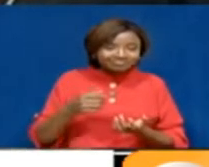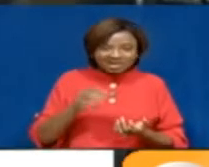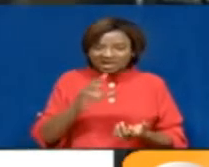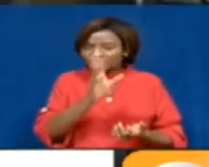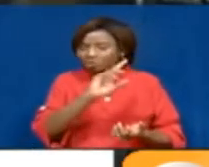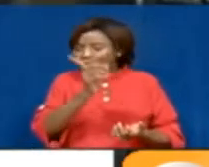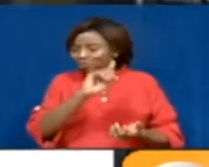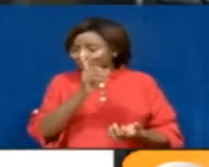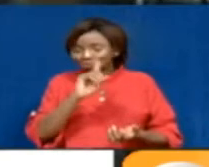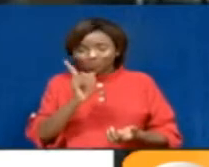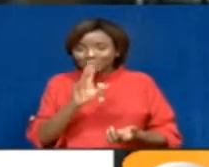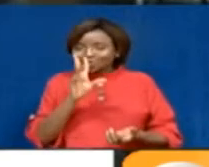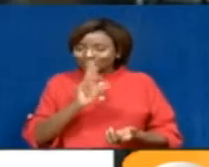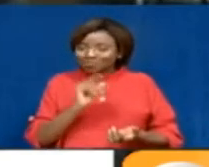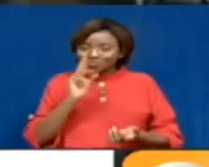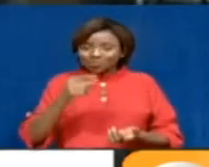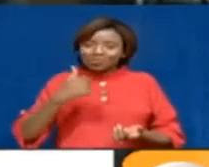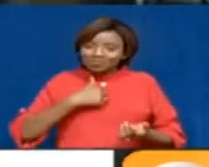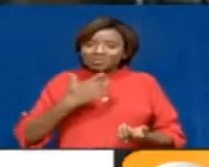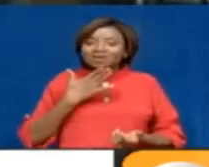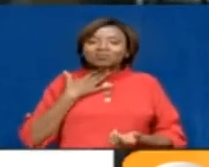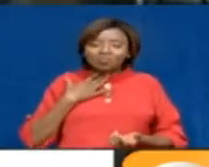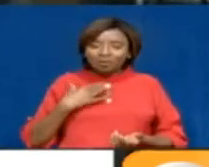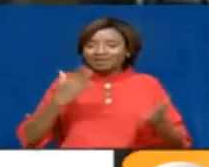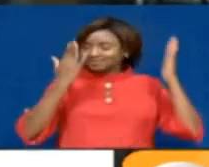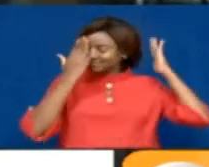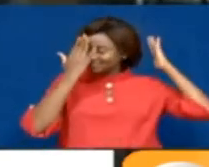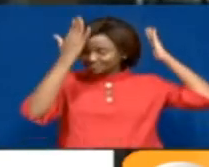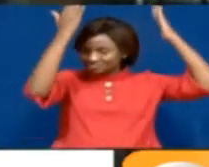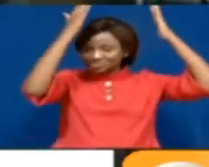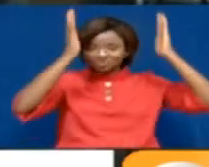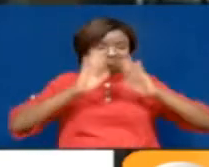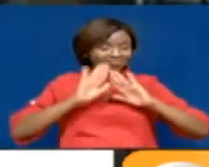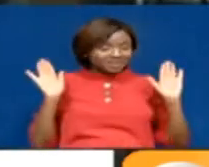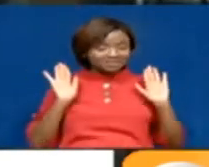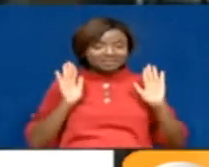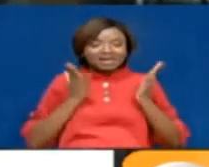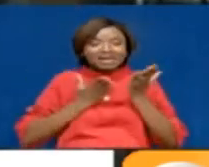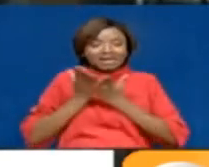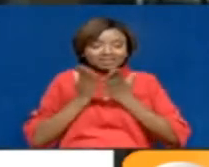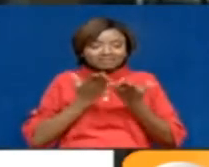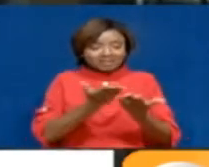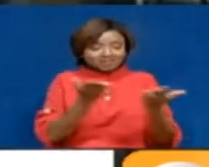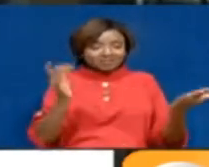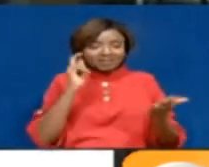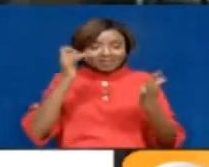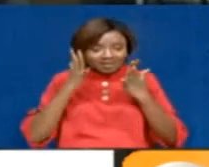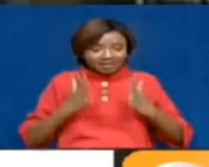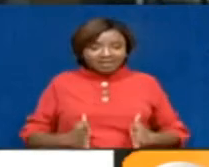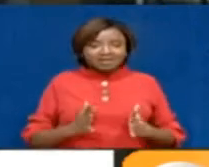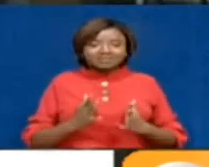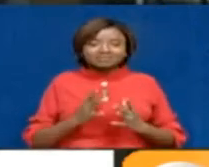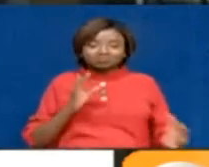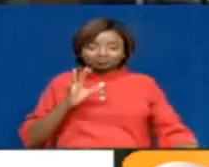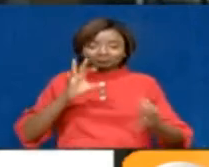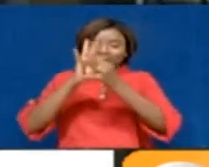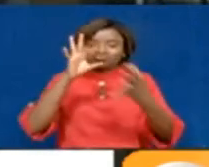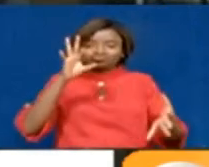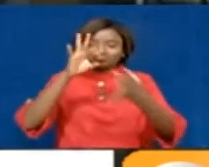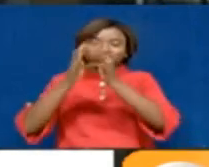Certainly not. I am running for bishop. And we are serving the people of God in much bigger ways than any of